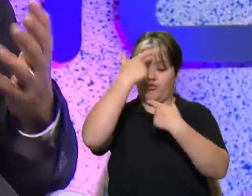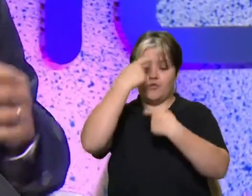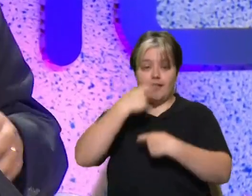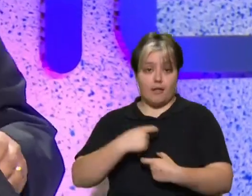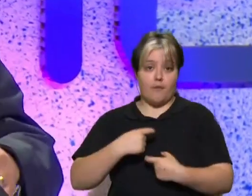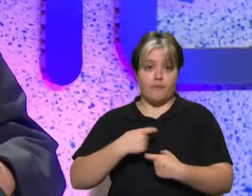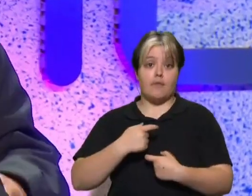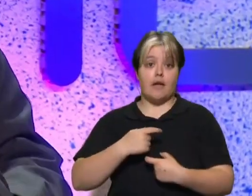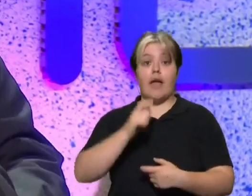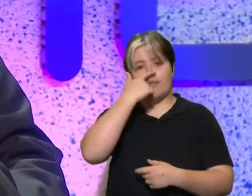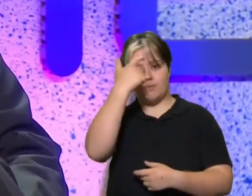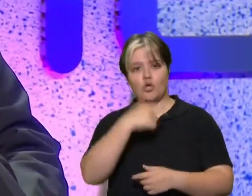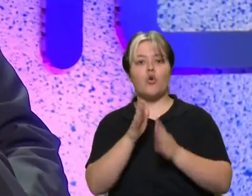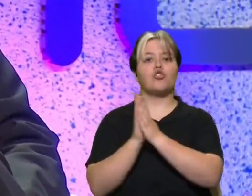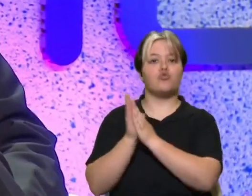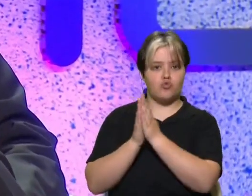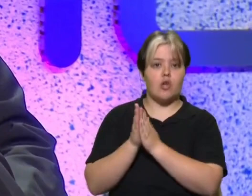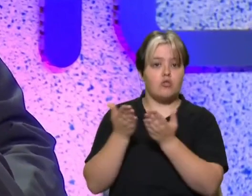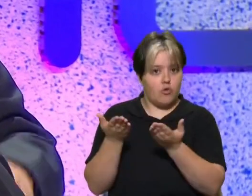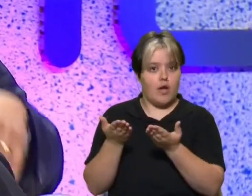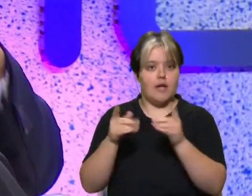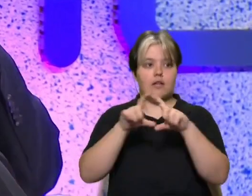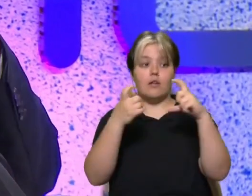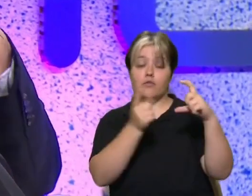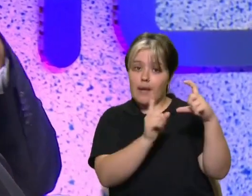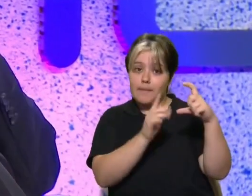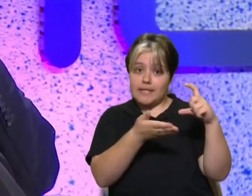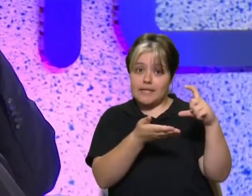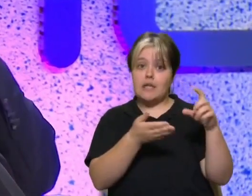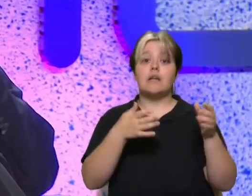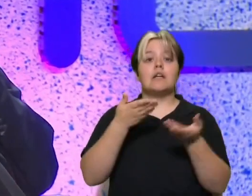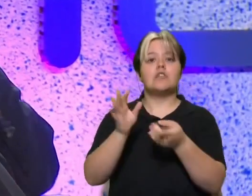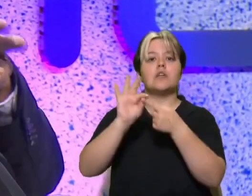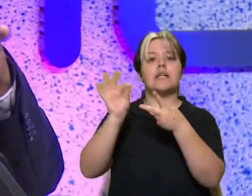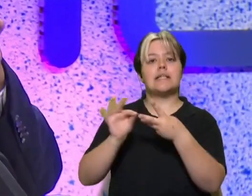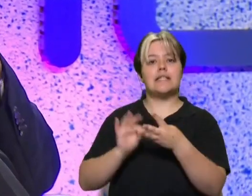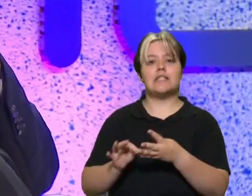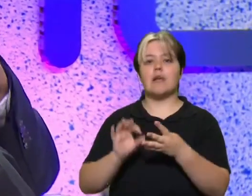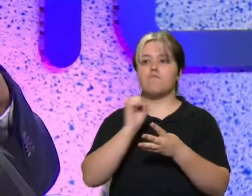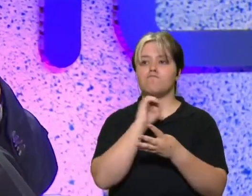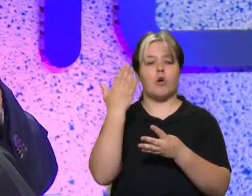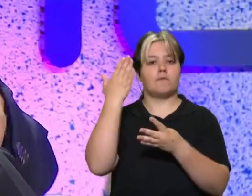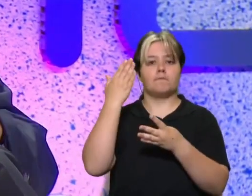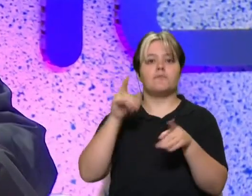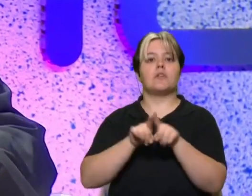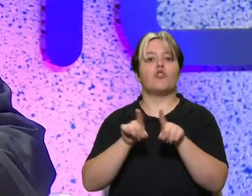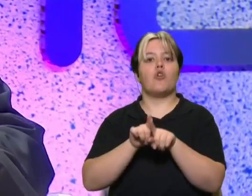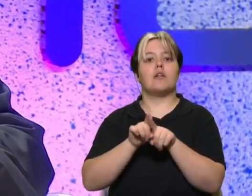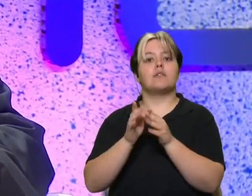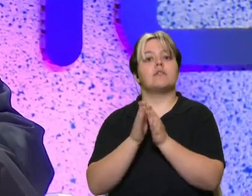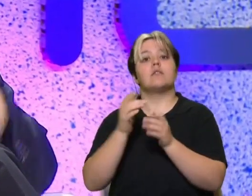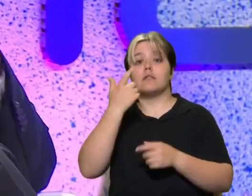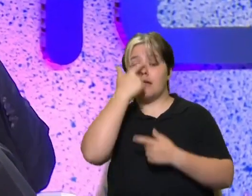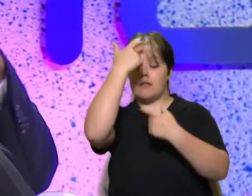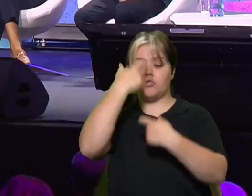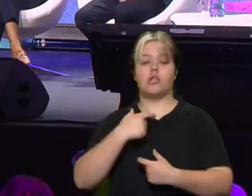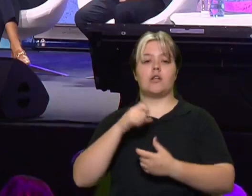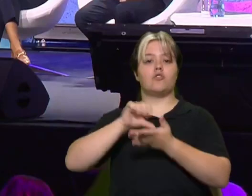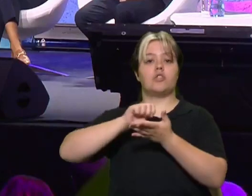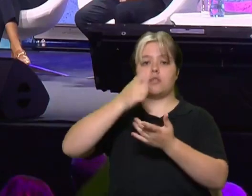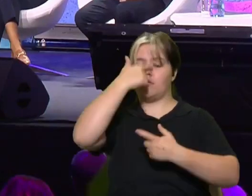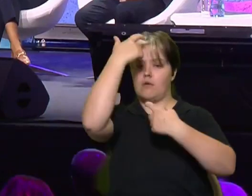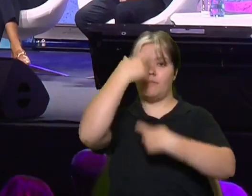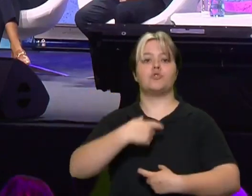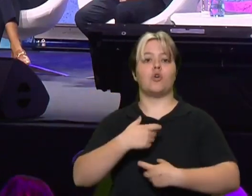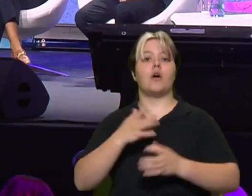So it's the citizens, users' responsibility, which is essential, and technologies are focused